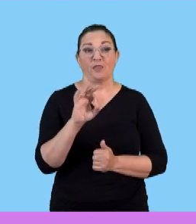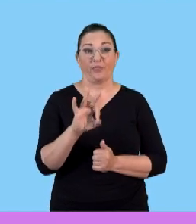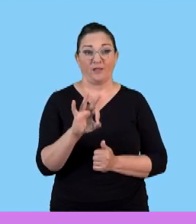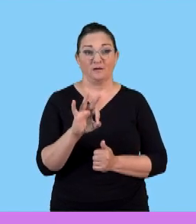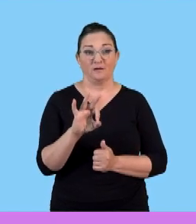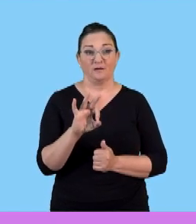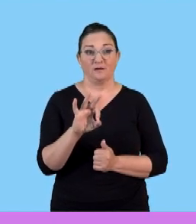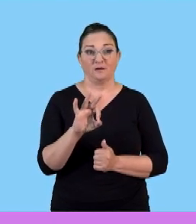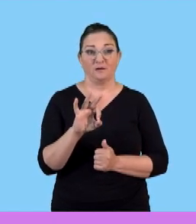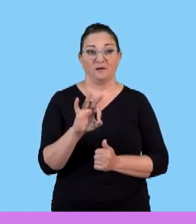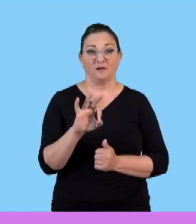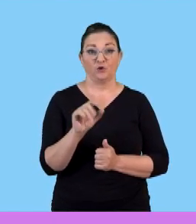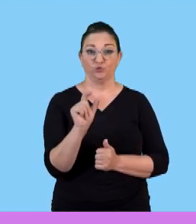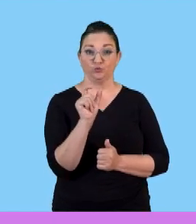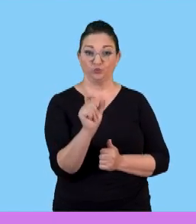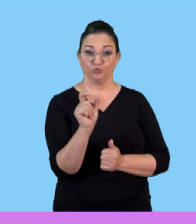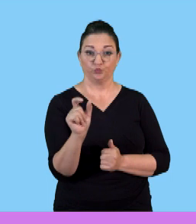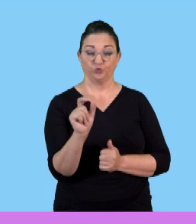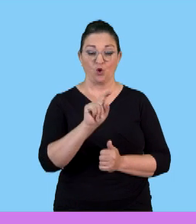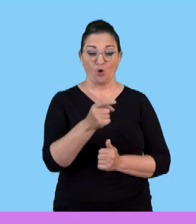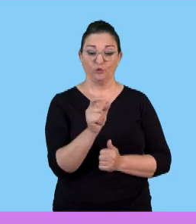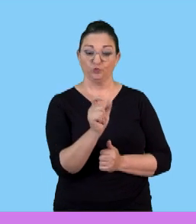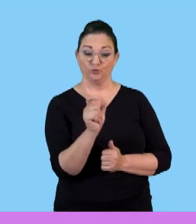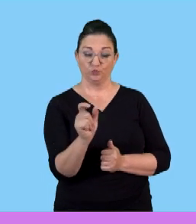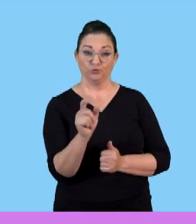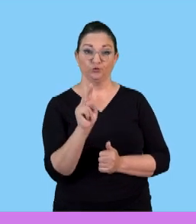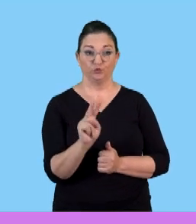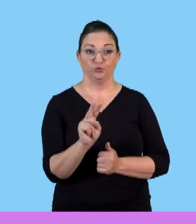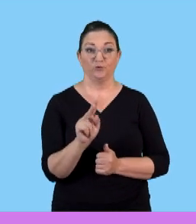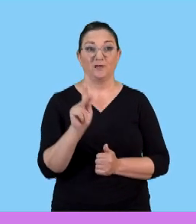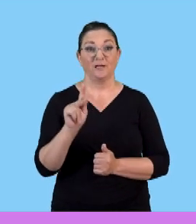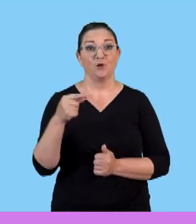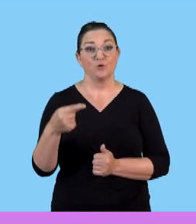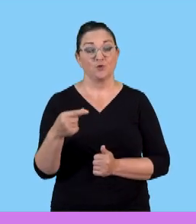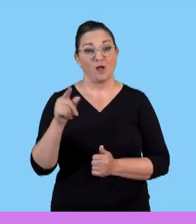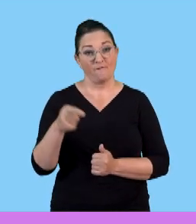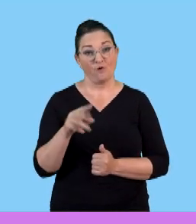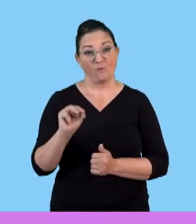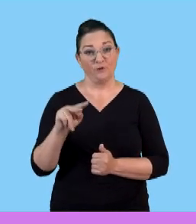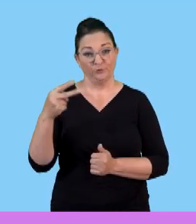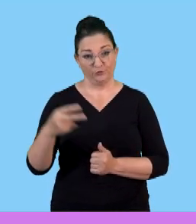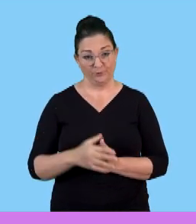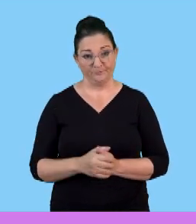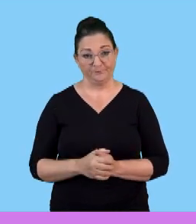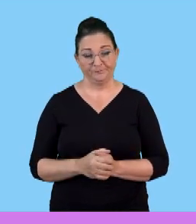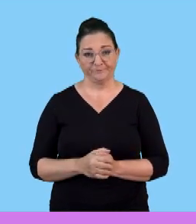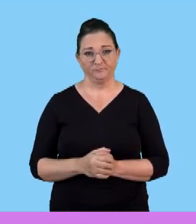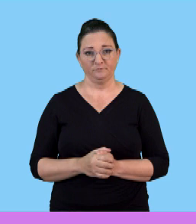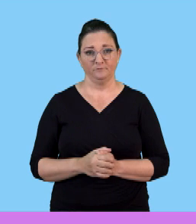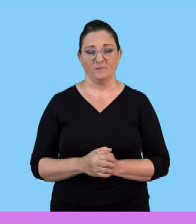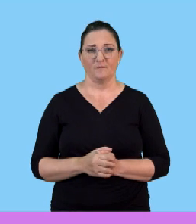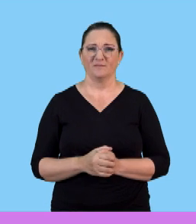34,03, and I rounded it off to 2 decimal places, right? And that is kilograms per square meters.